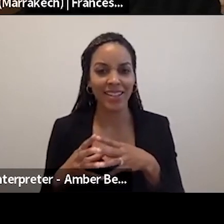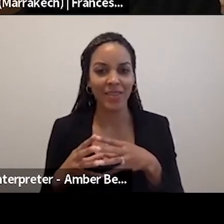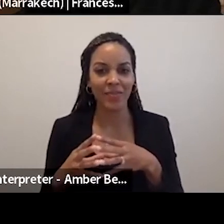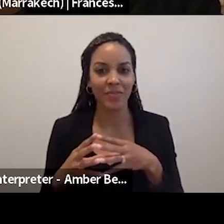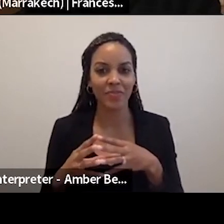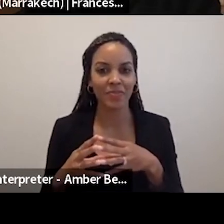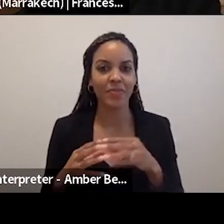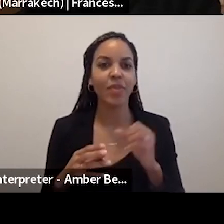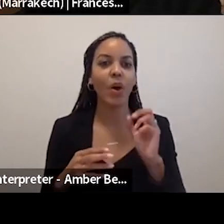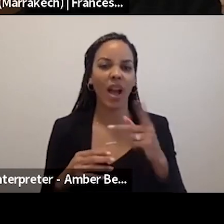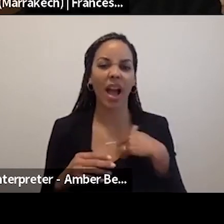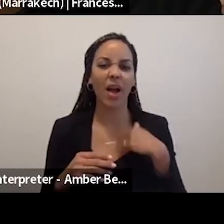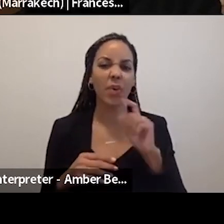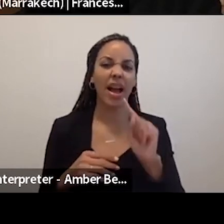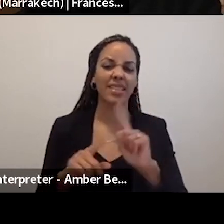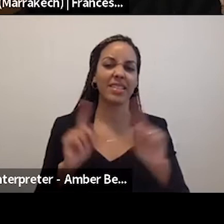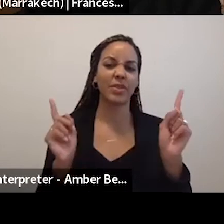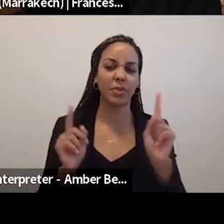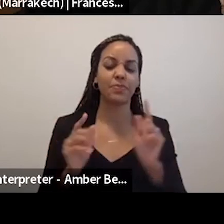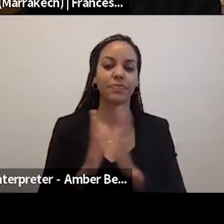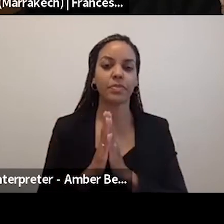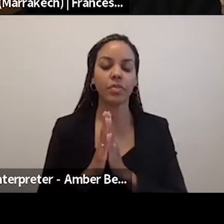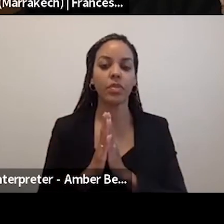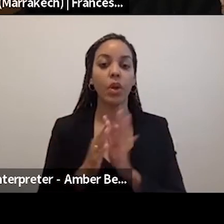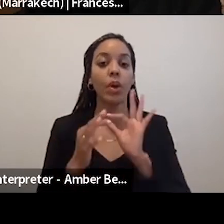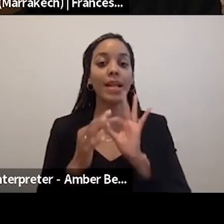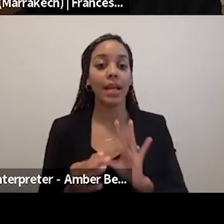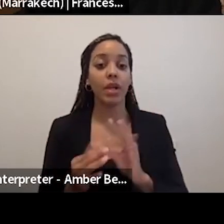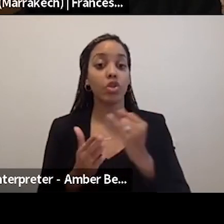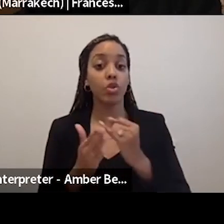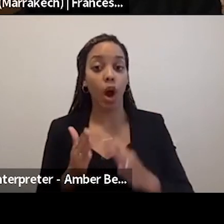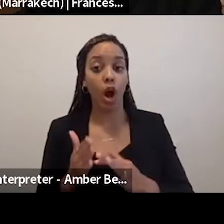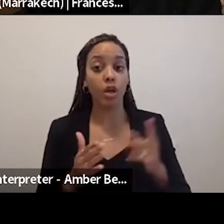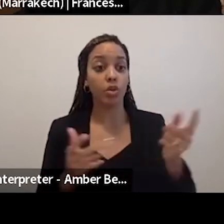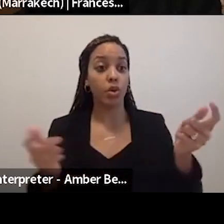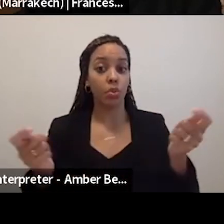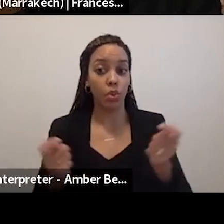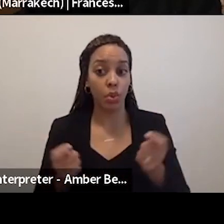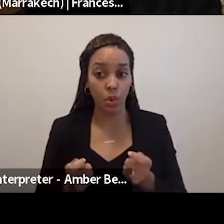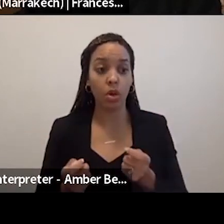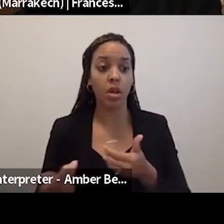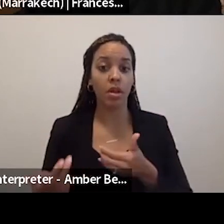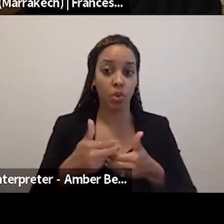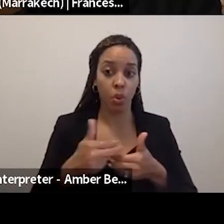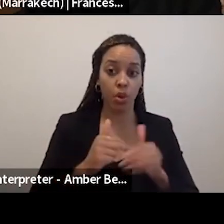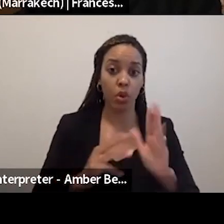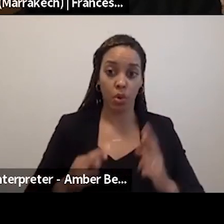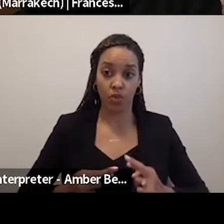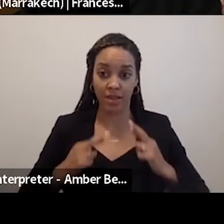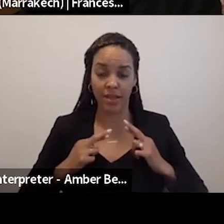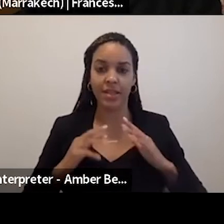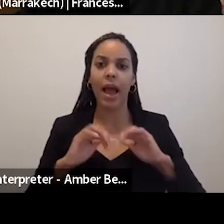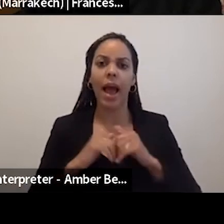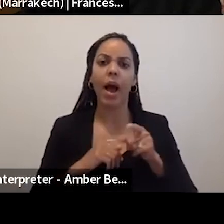So I'll rephrase it this way. In terms of the artists that you're bringing into the residencies, how are you being